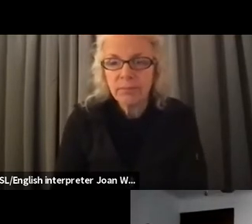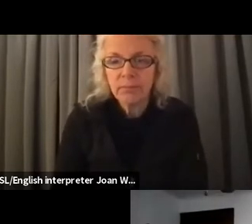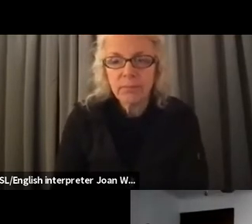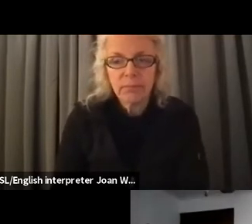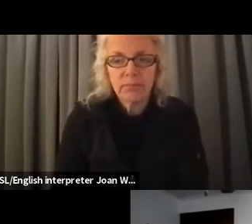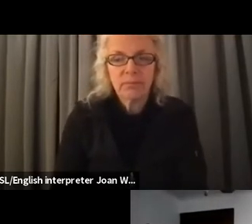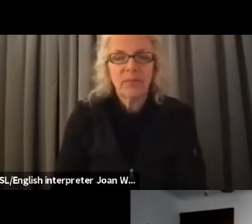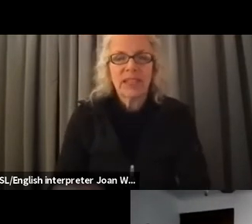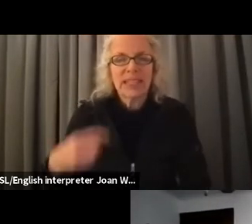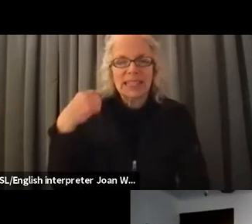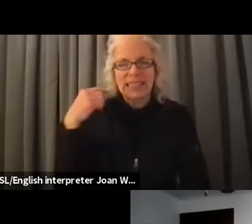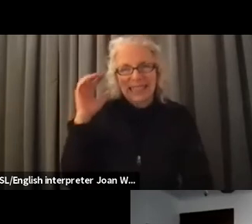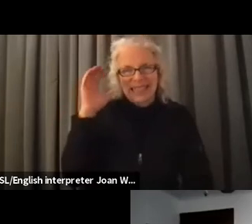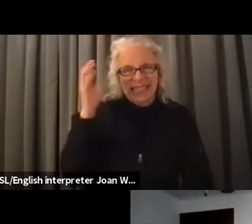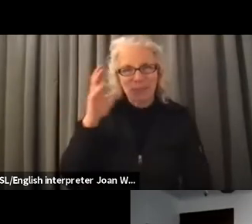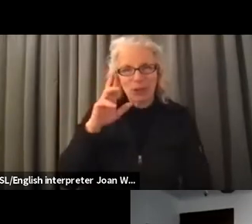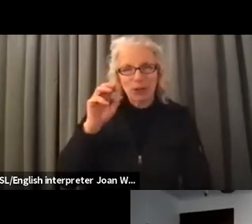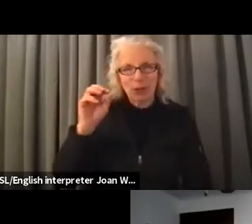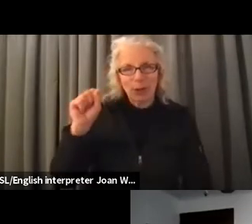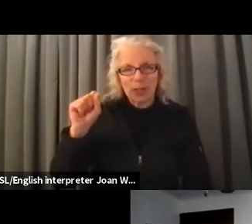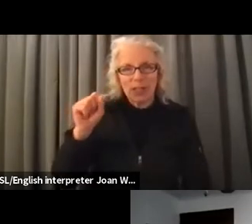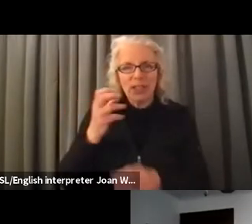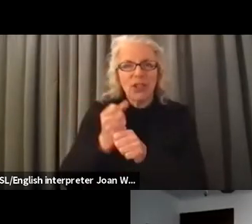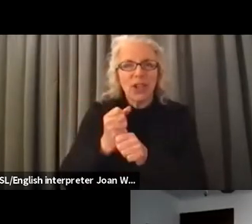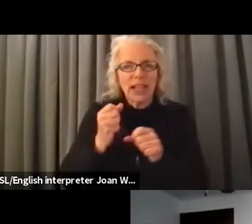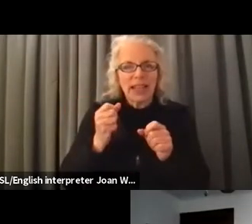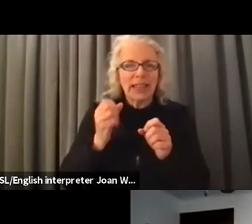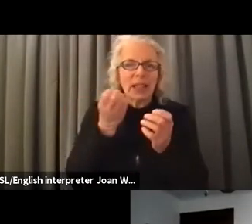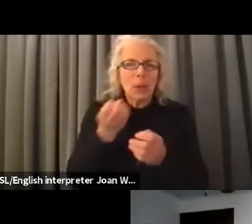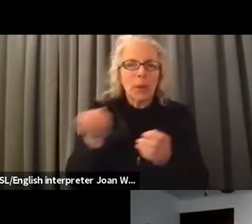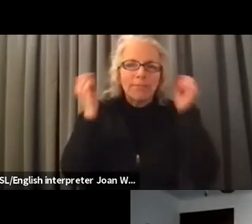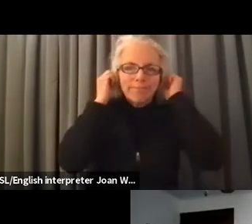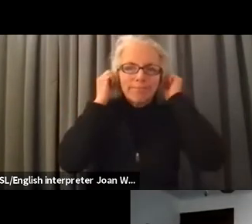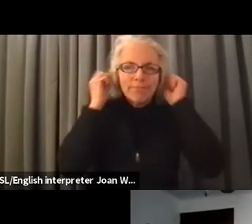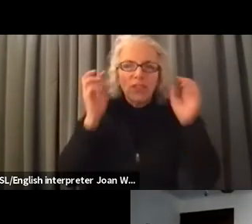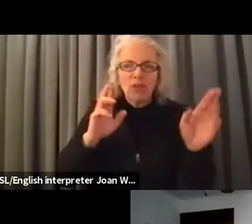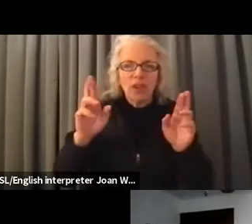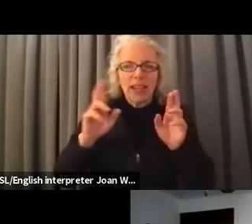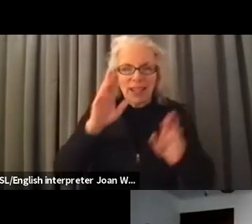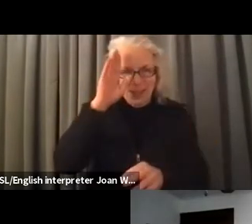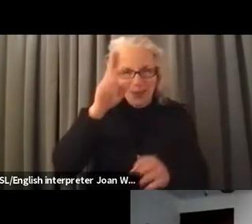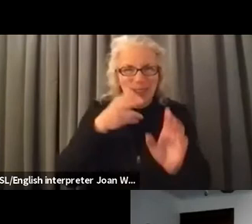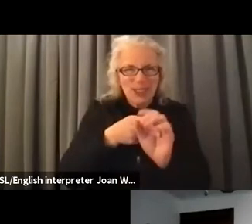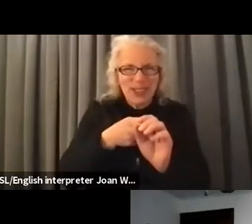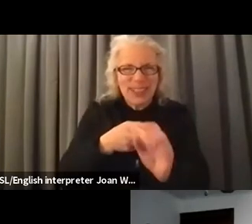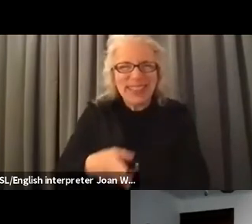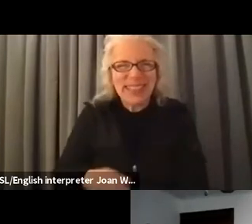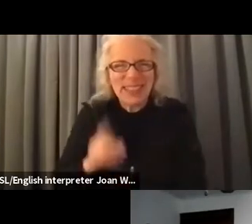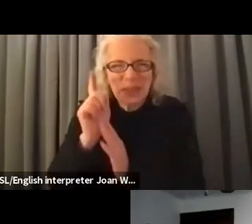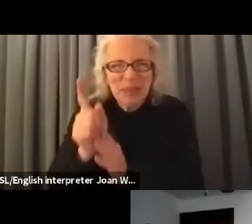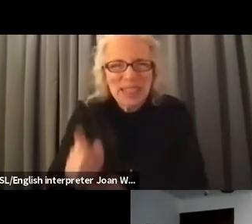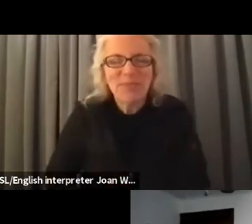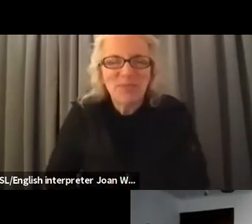So it looks as though Rose is getting her equipment on and will be joining us in a